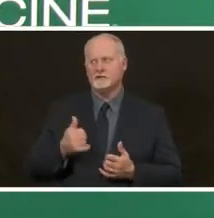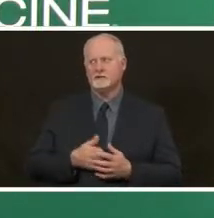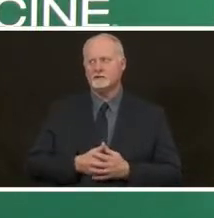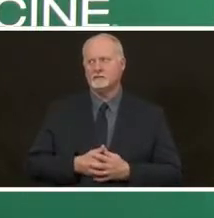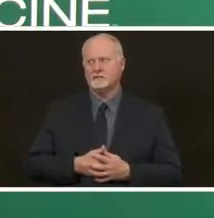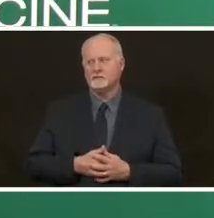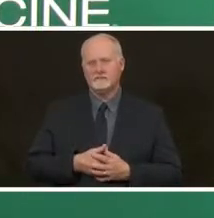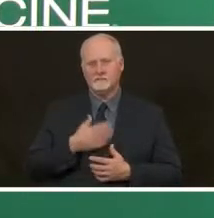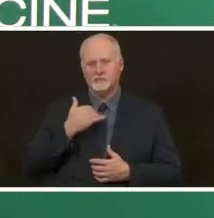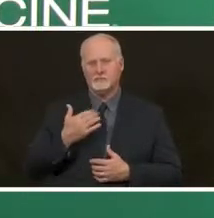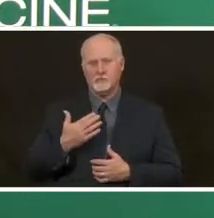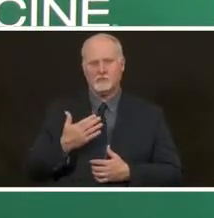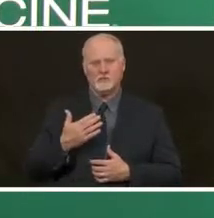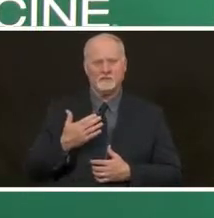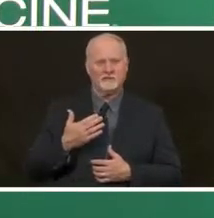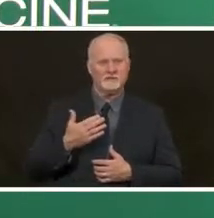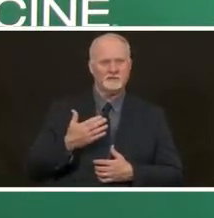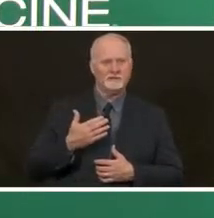Good morning.